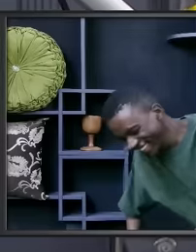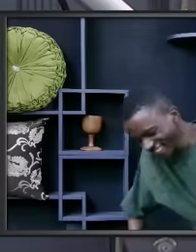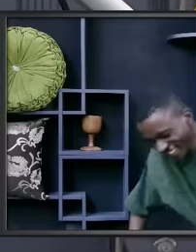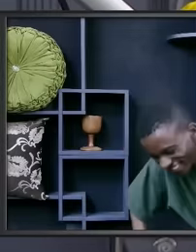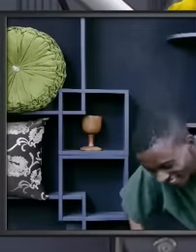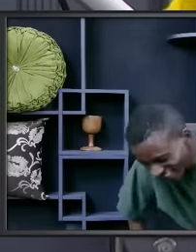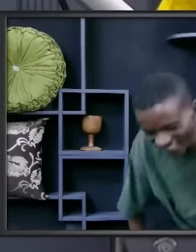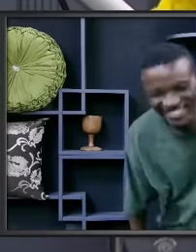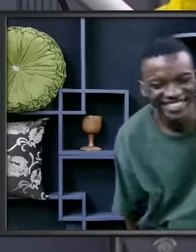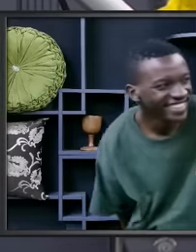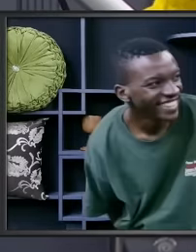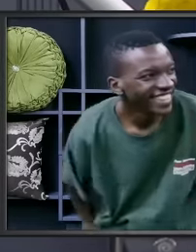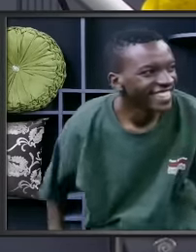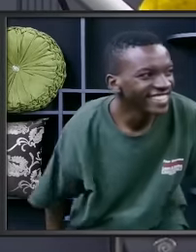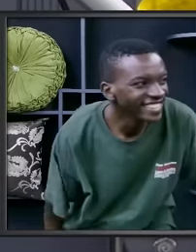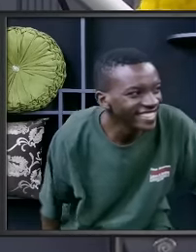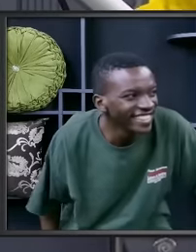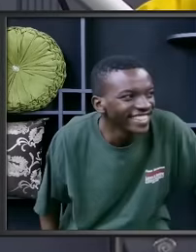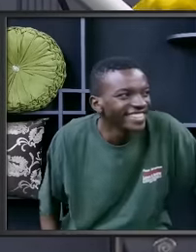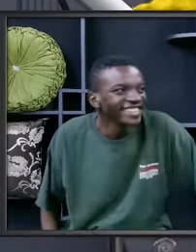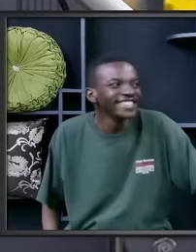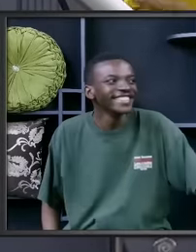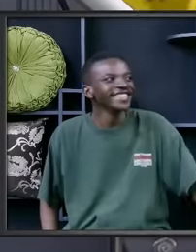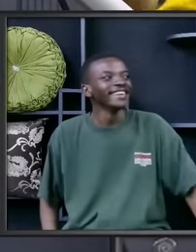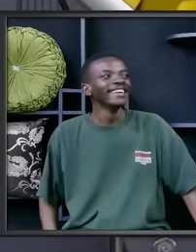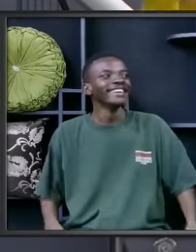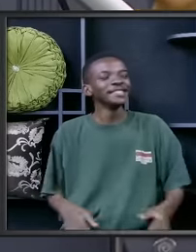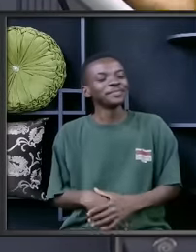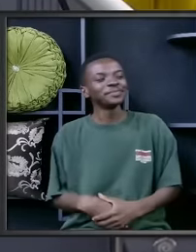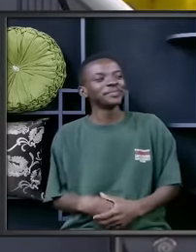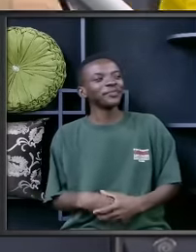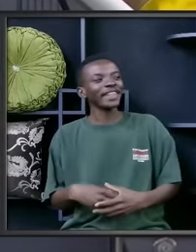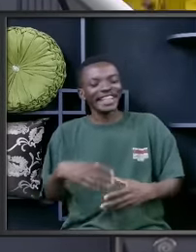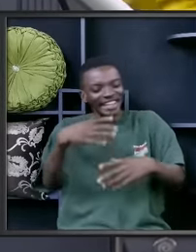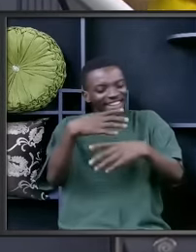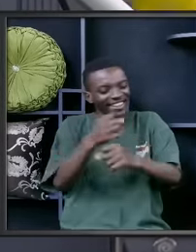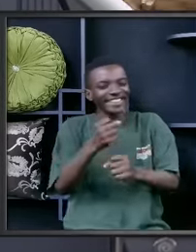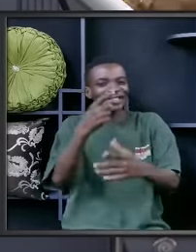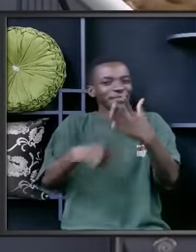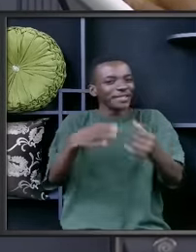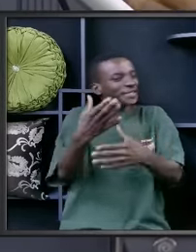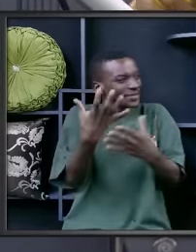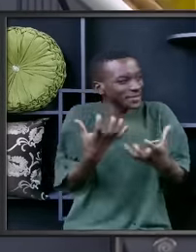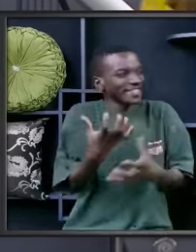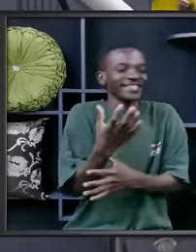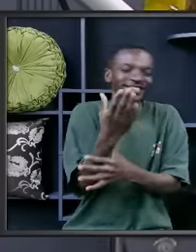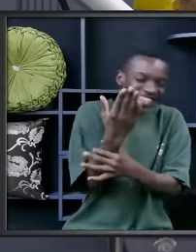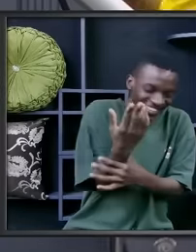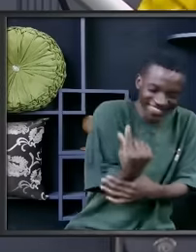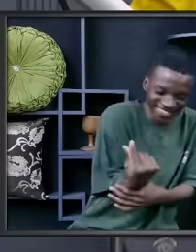Collect waiting when they confuse them. When I go translate, say collect where